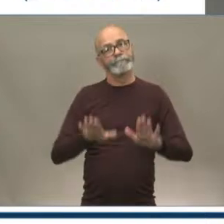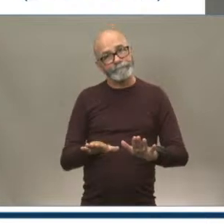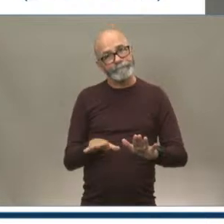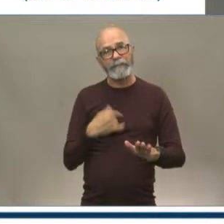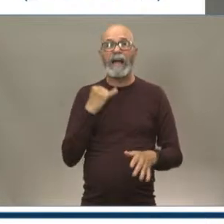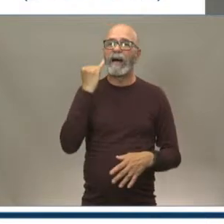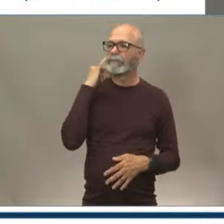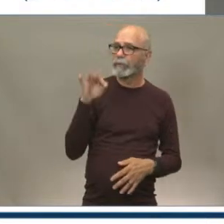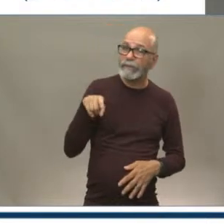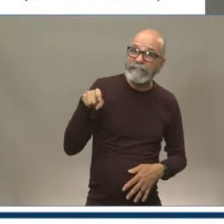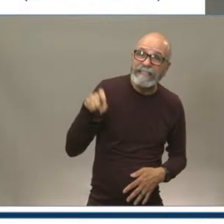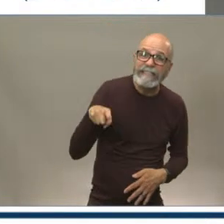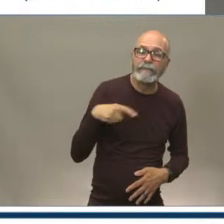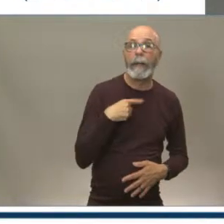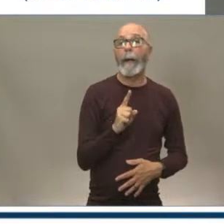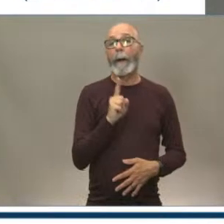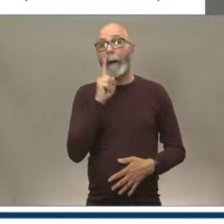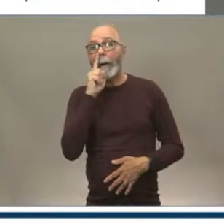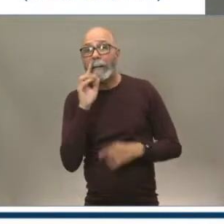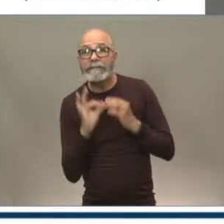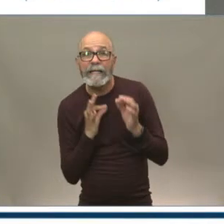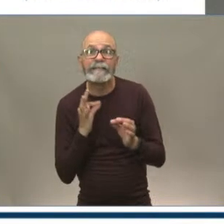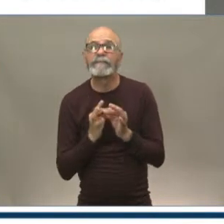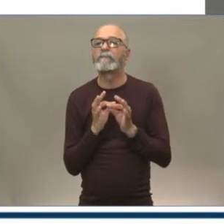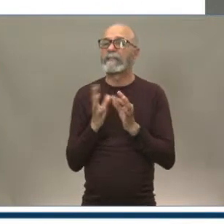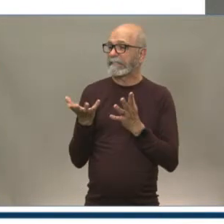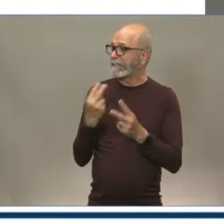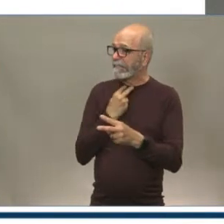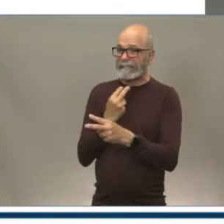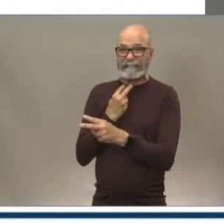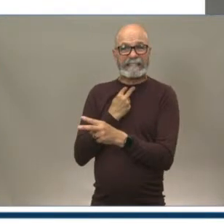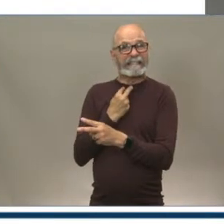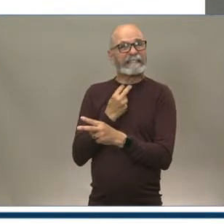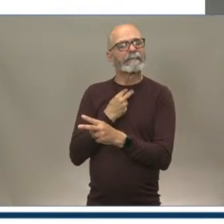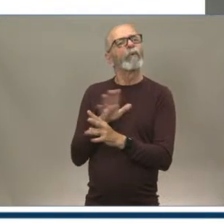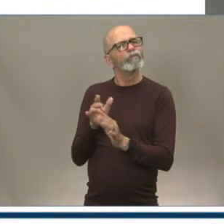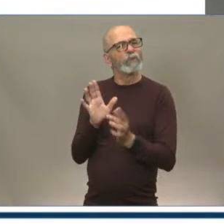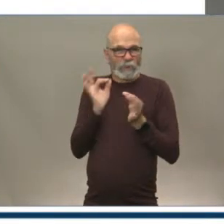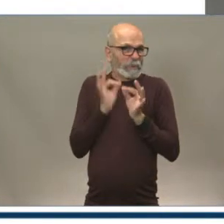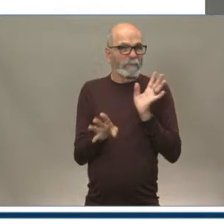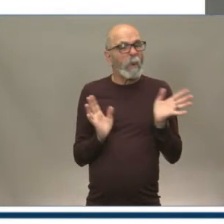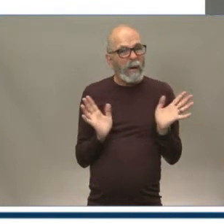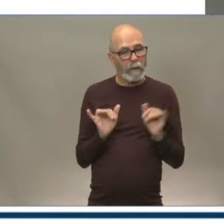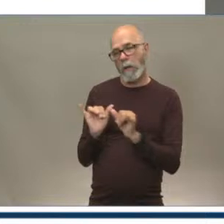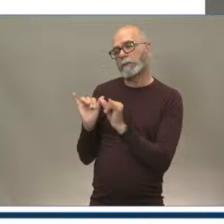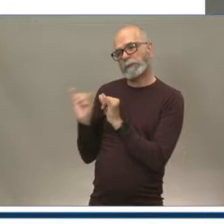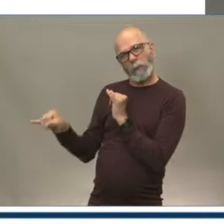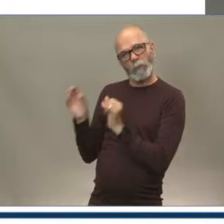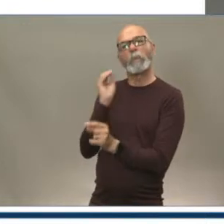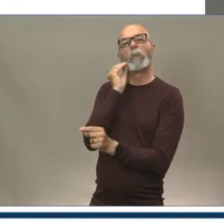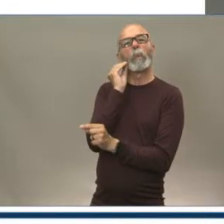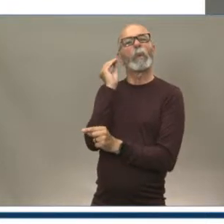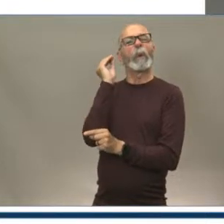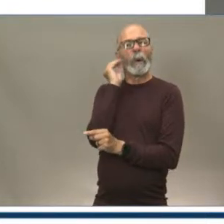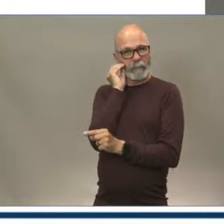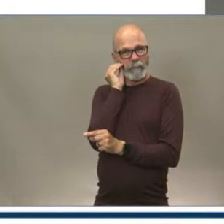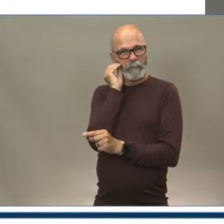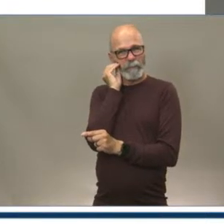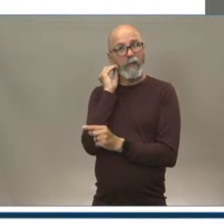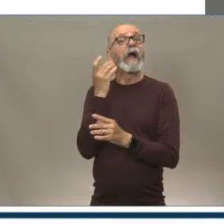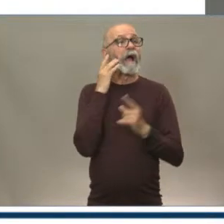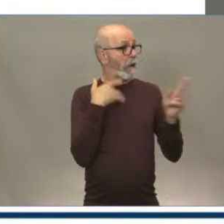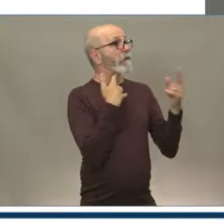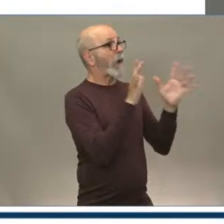for COVID but can't get one right away, stay home until you can. If you're waiting on a test result,